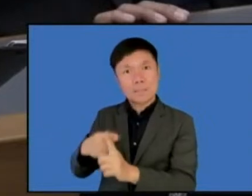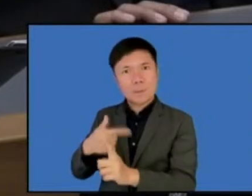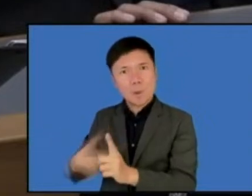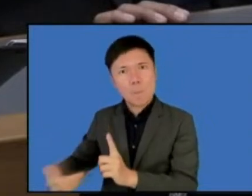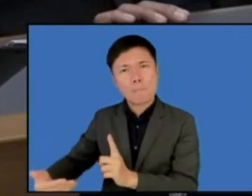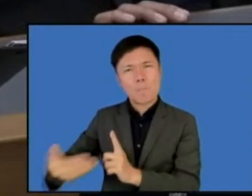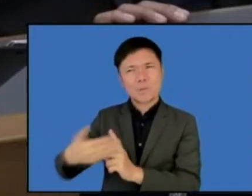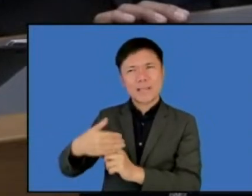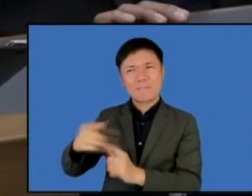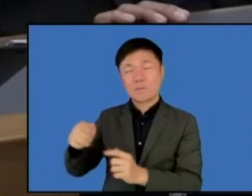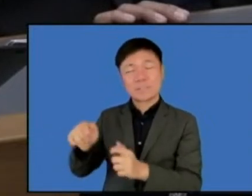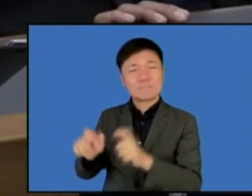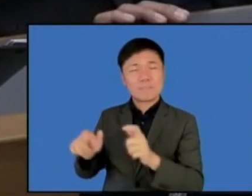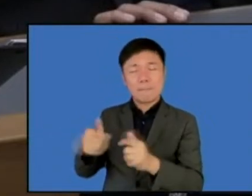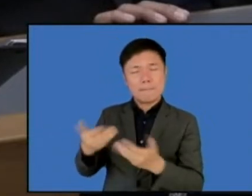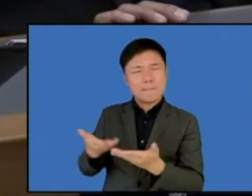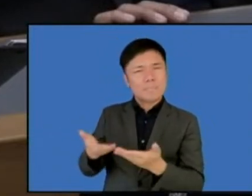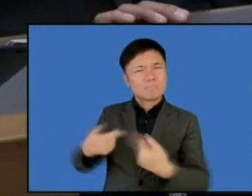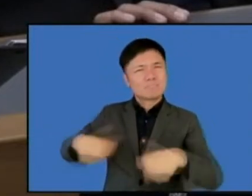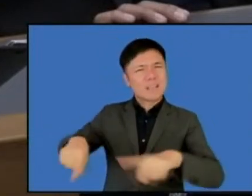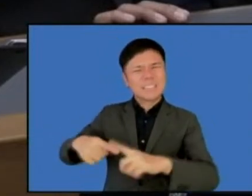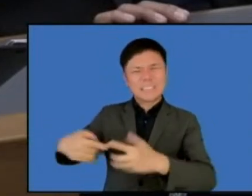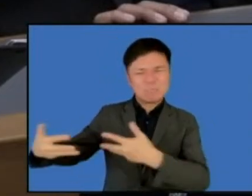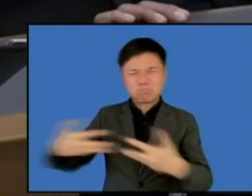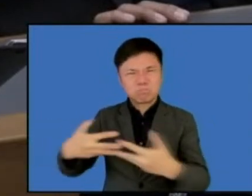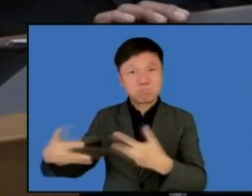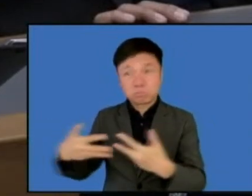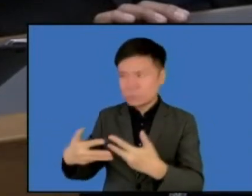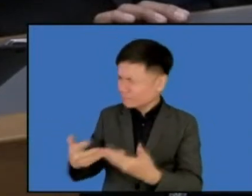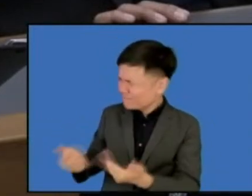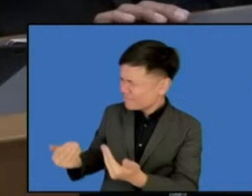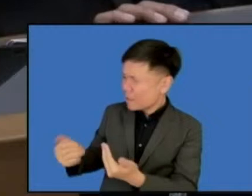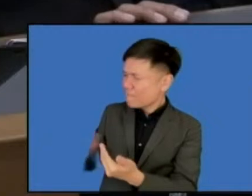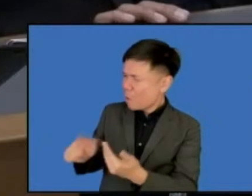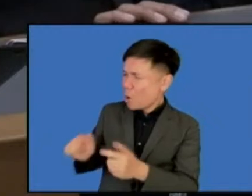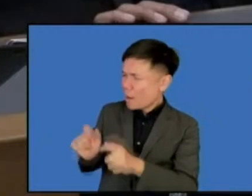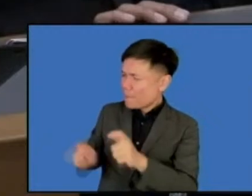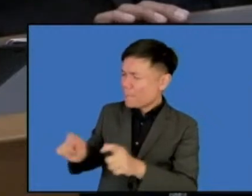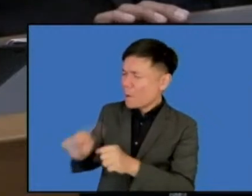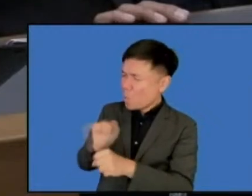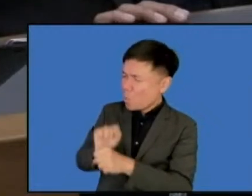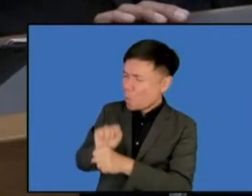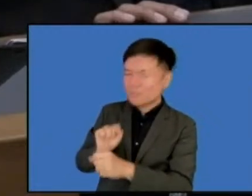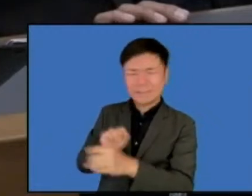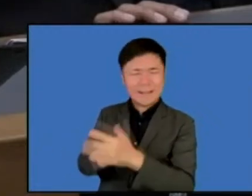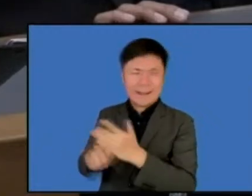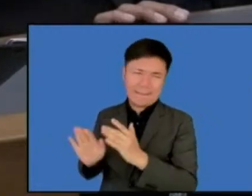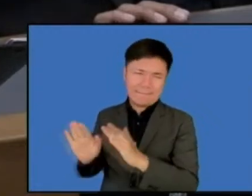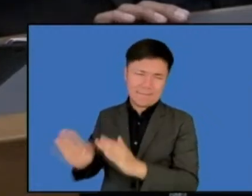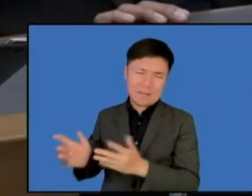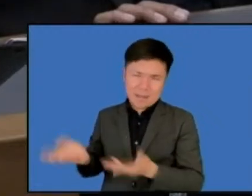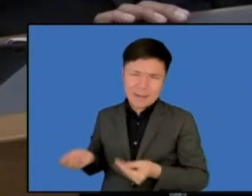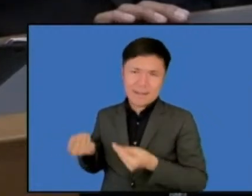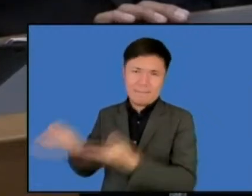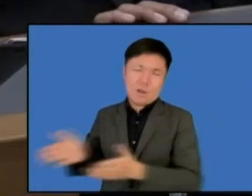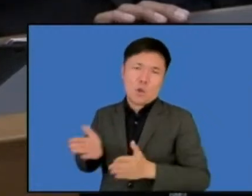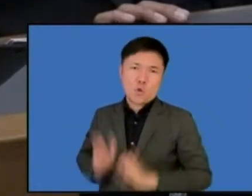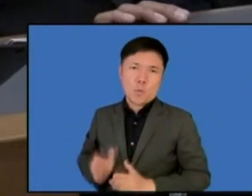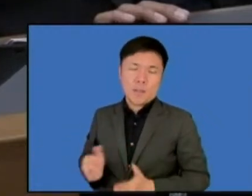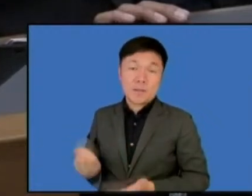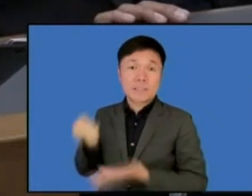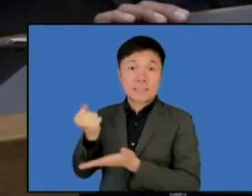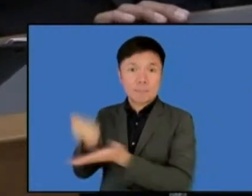conflict zones, halting deployments to such areas, and ensuring domestic workers' safety, access to humanitarian aid, and protecting from